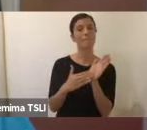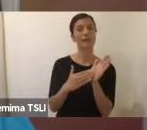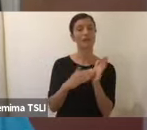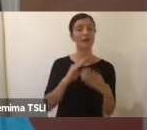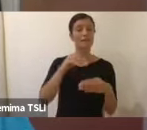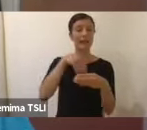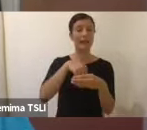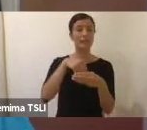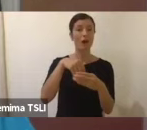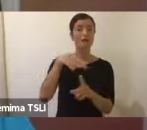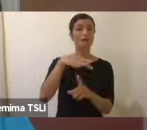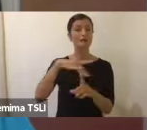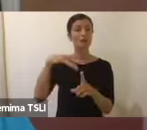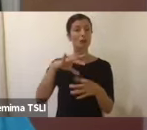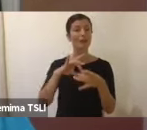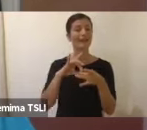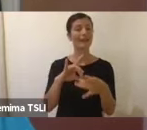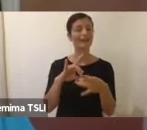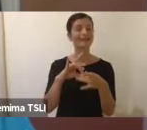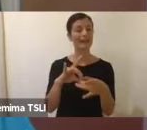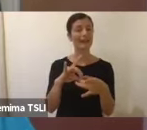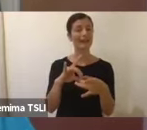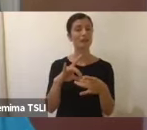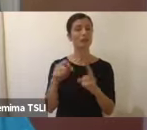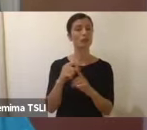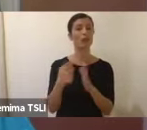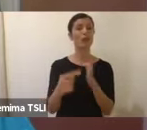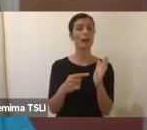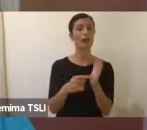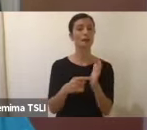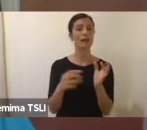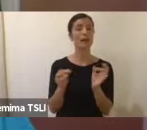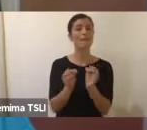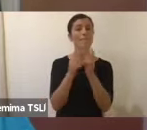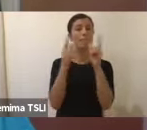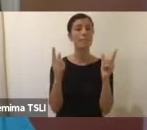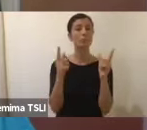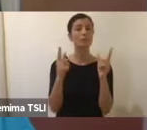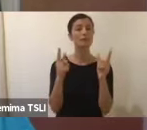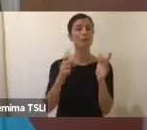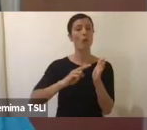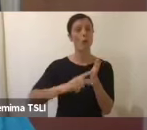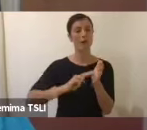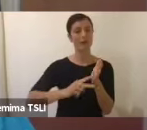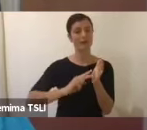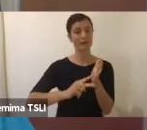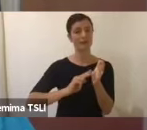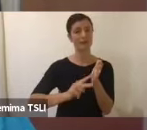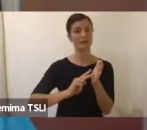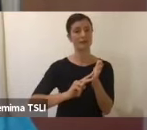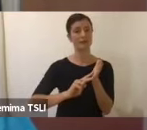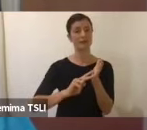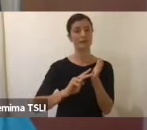projects and organizations finding ways for the Dharma to express its wisdom within the challenges facing society